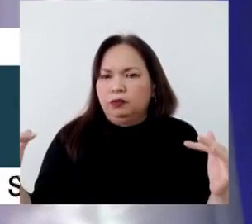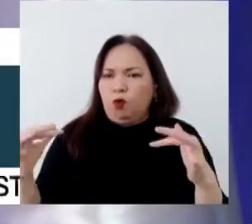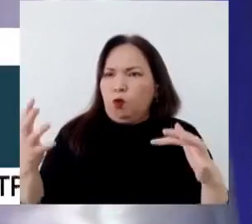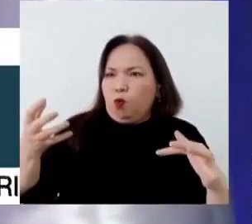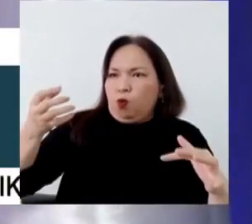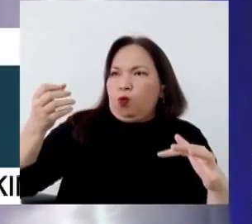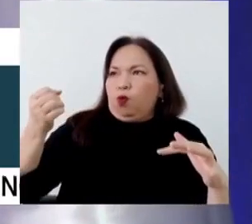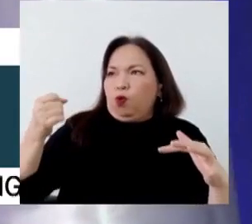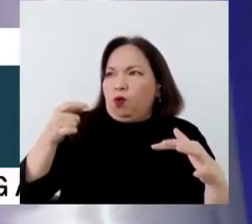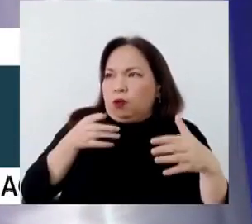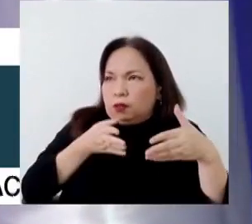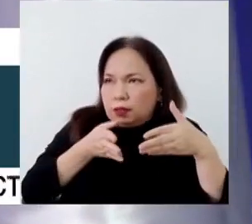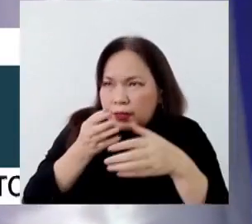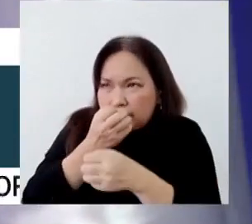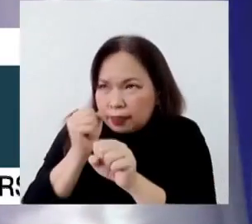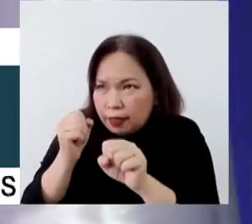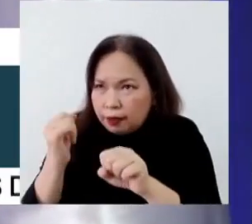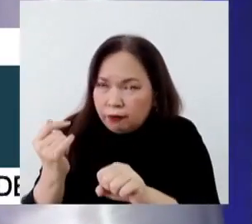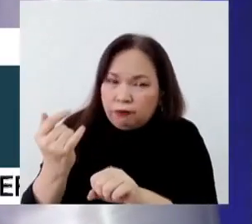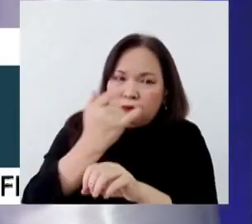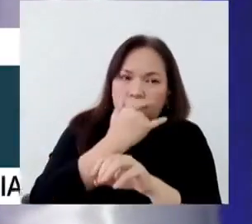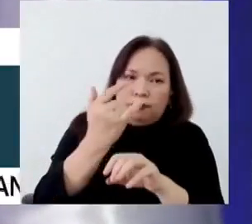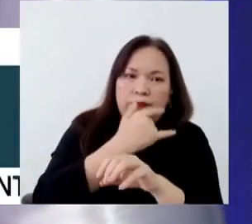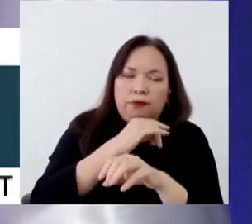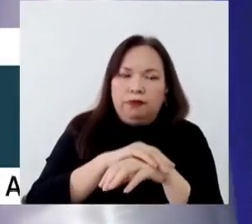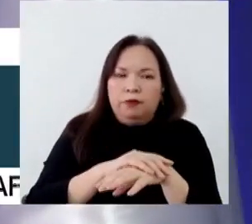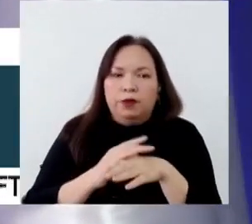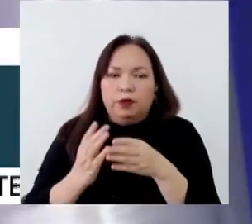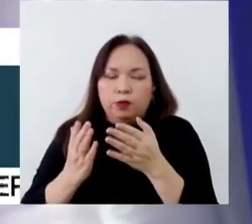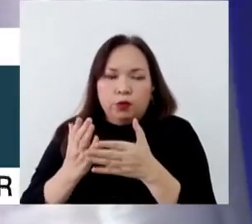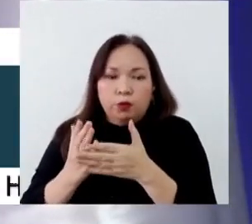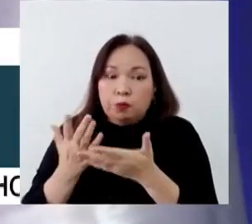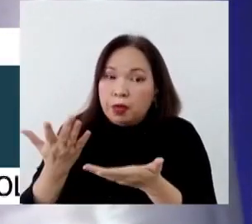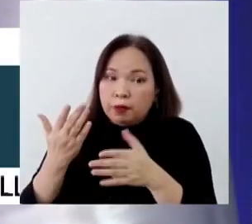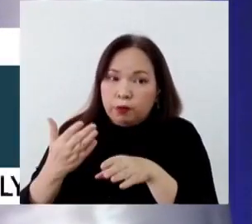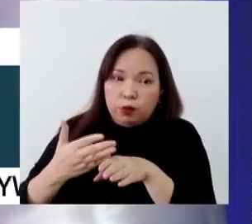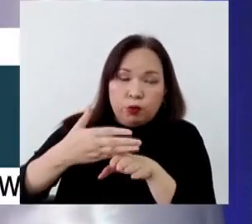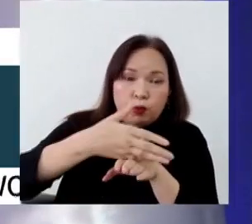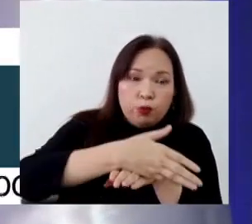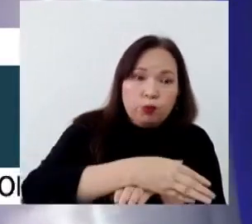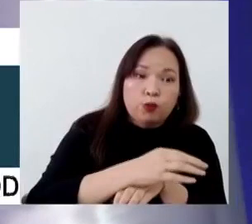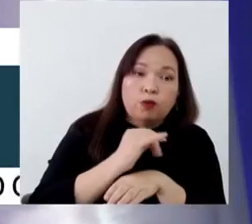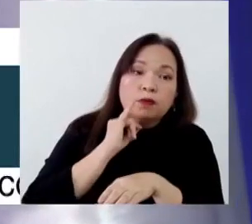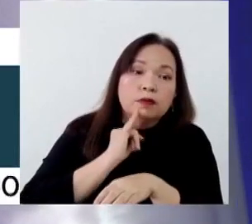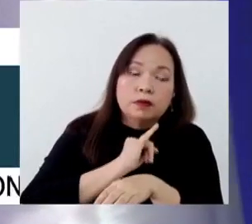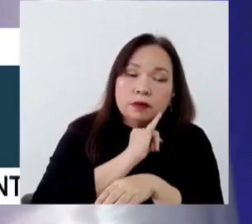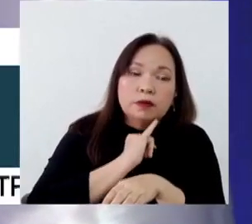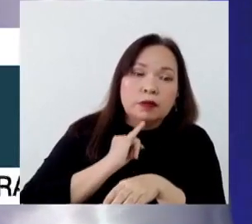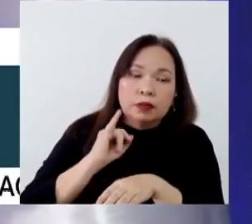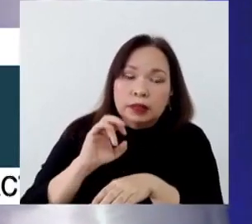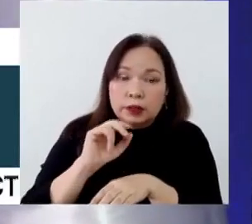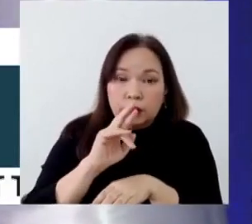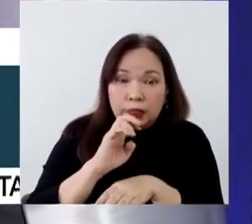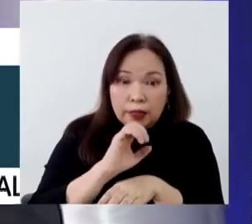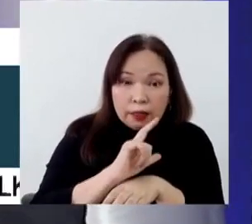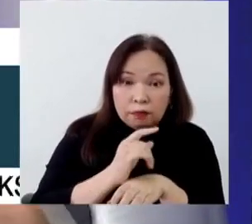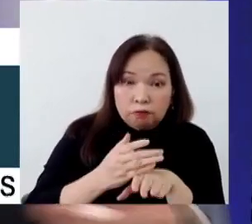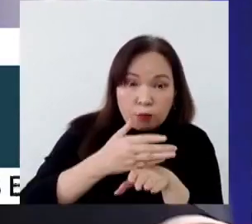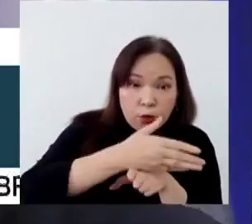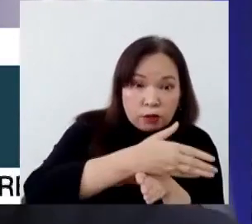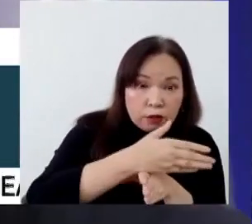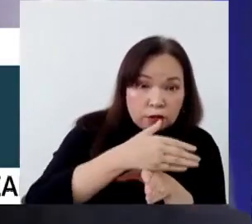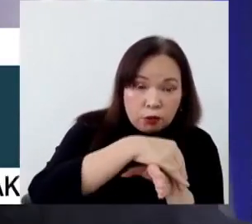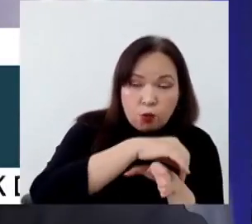obviously, through not, if not the border with Israel, through the Rafah border with Egypt. As